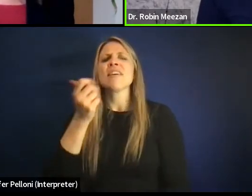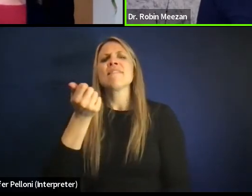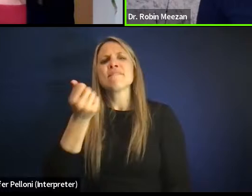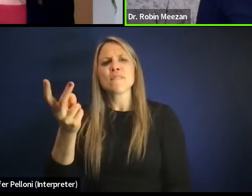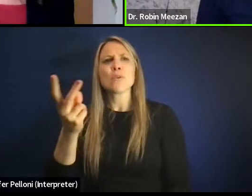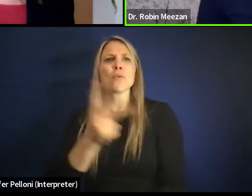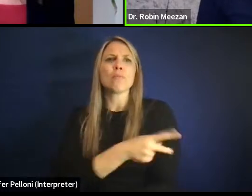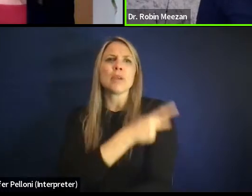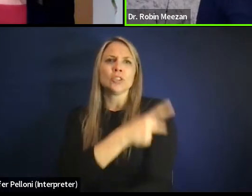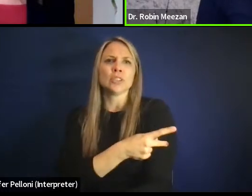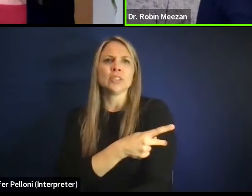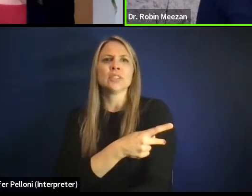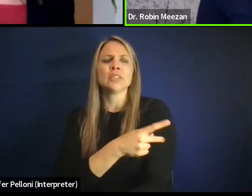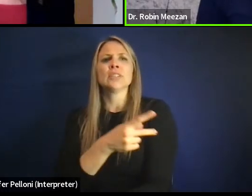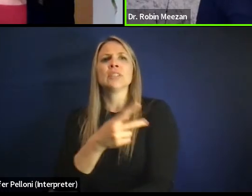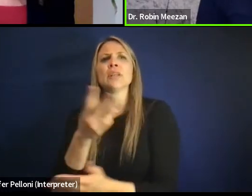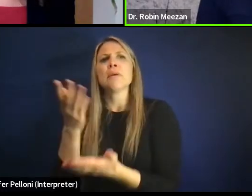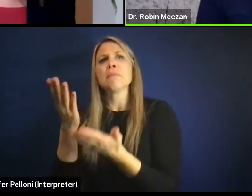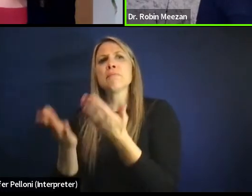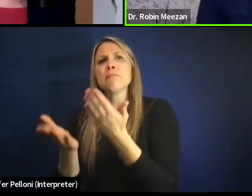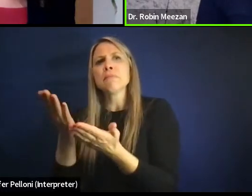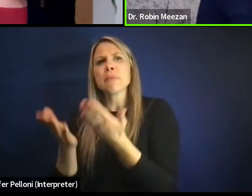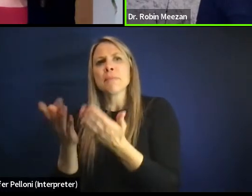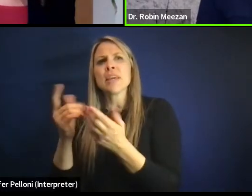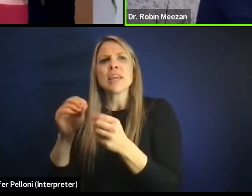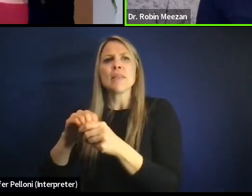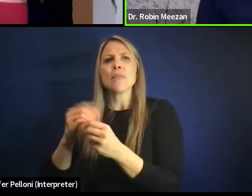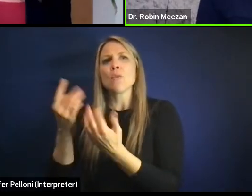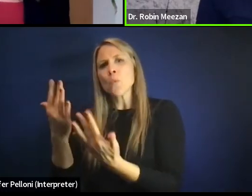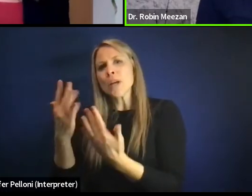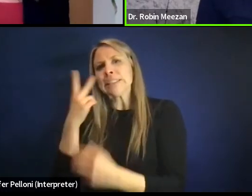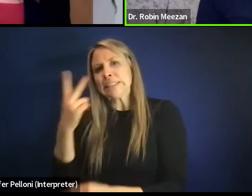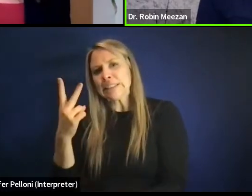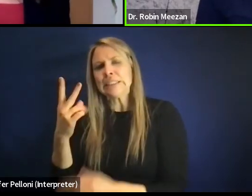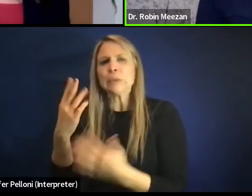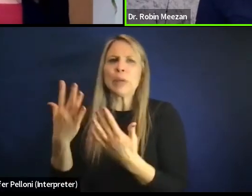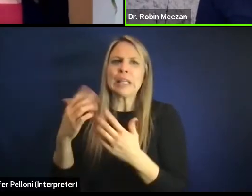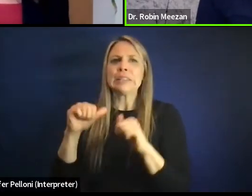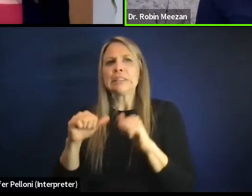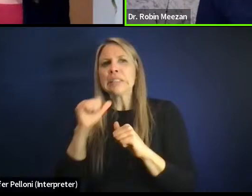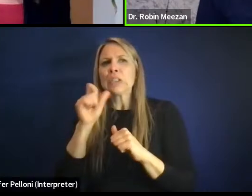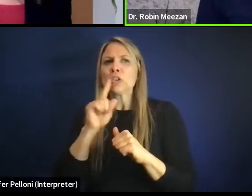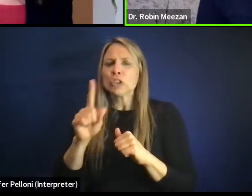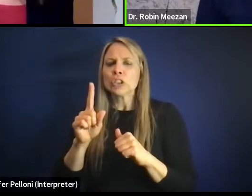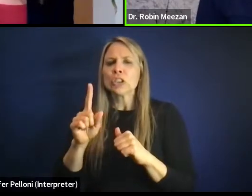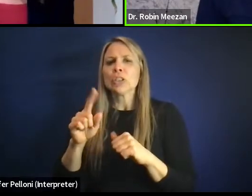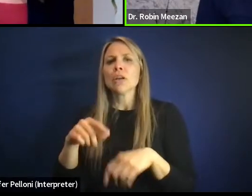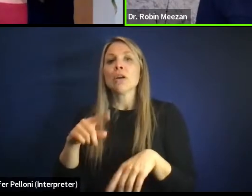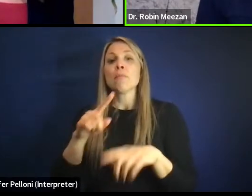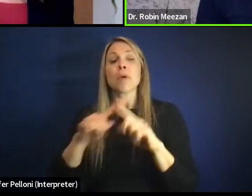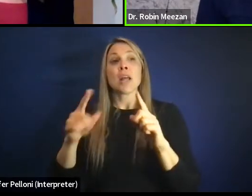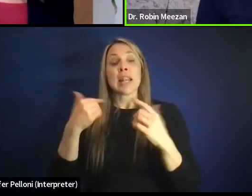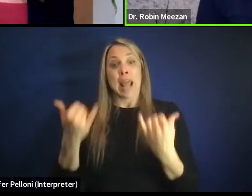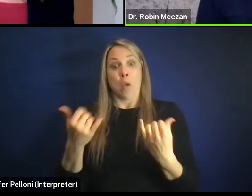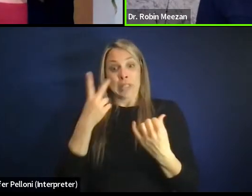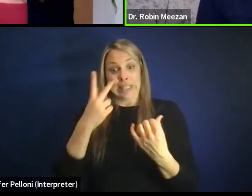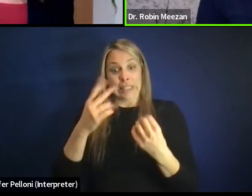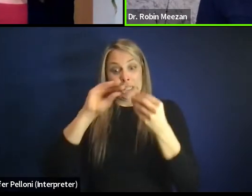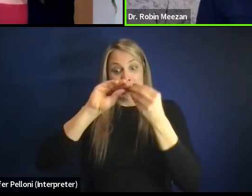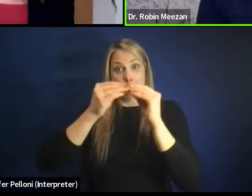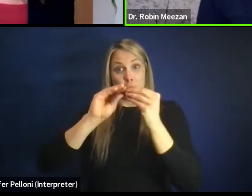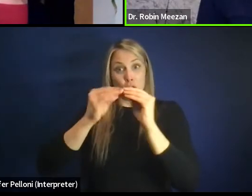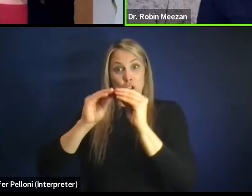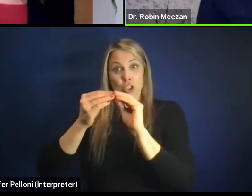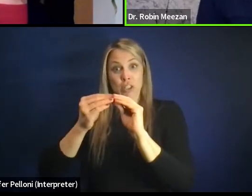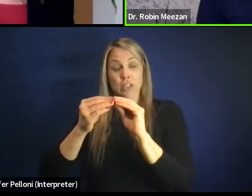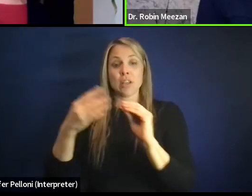maybe been a little bit in the wait and see category, but as we look at these numbers, I mean, we